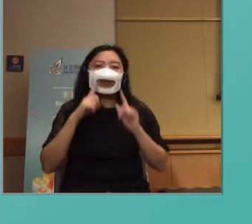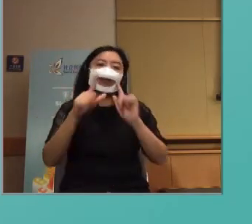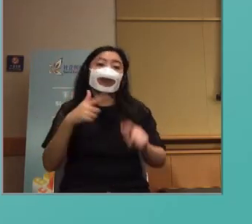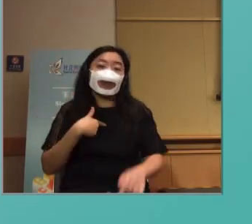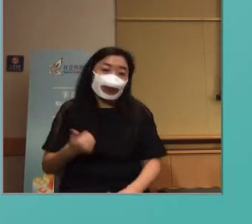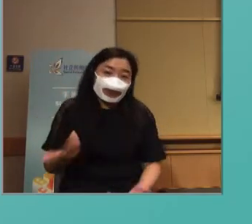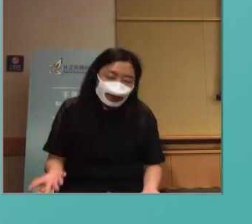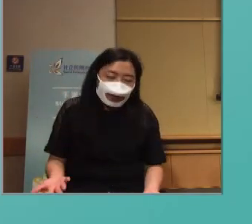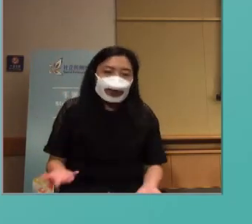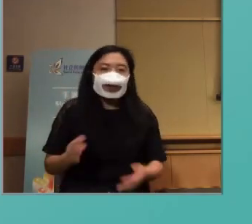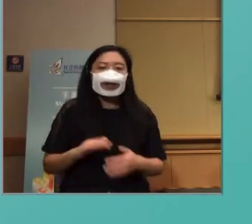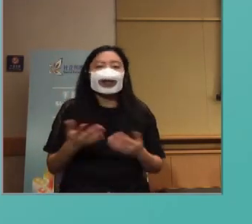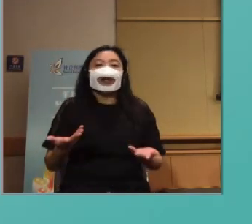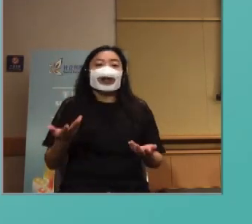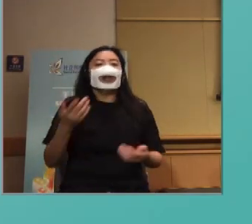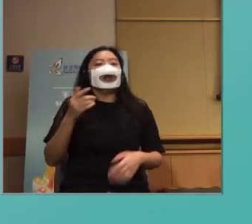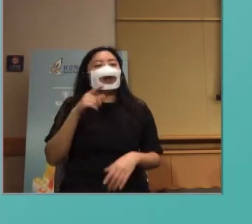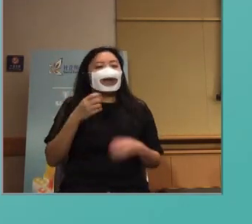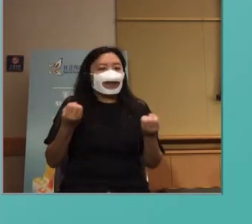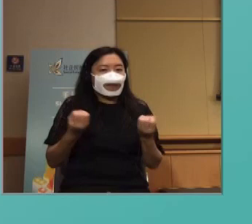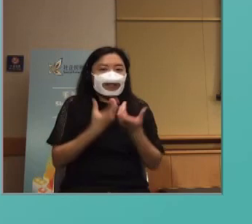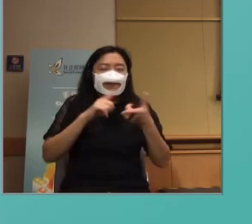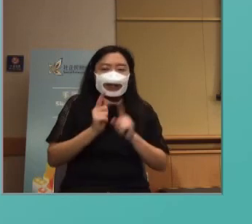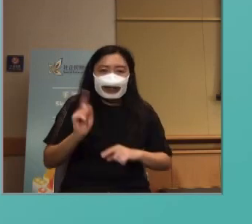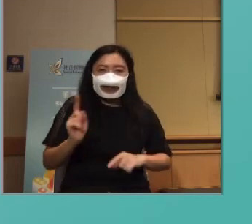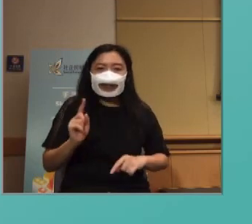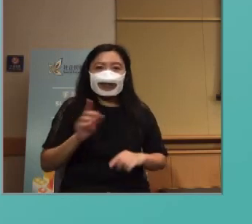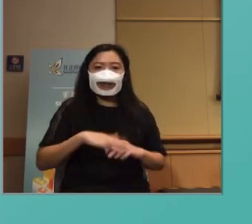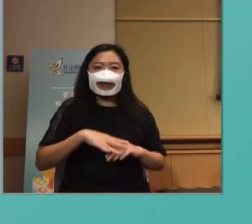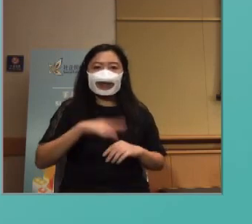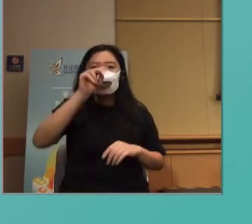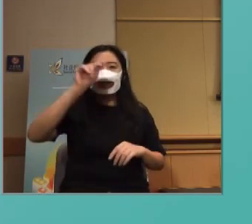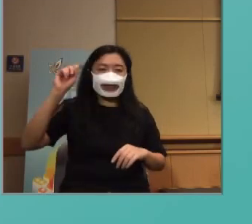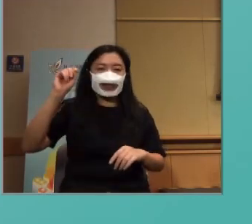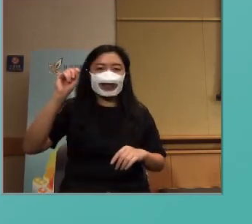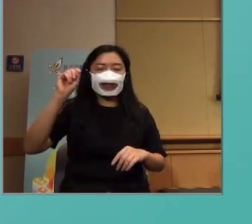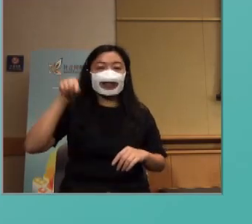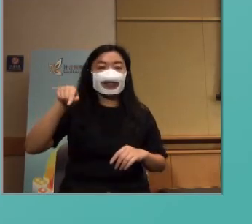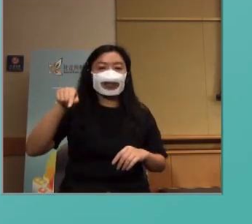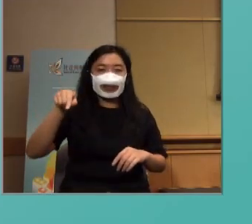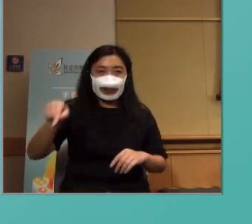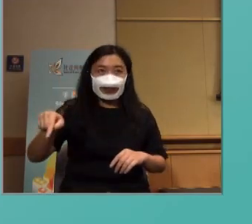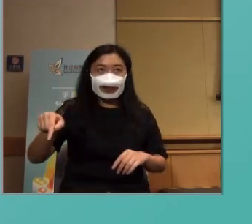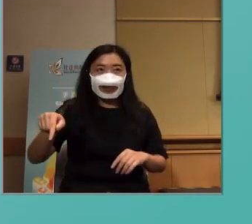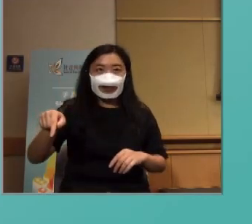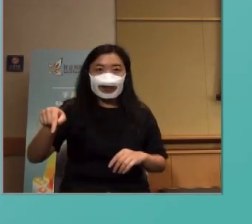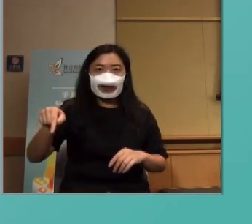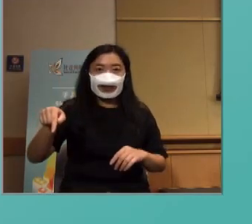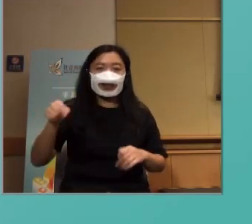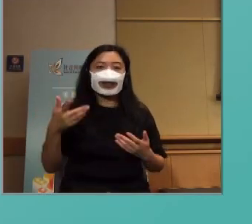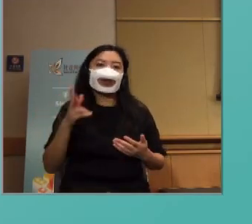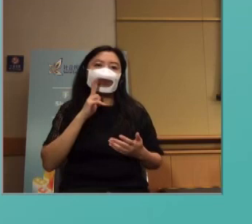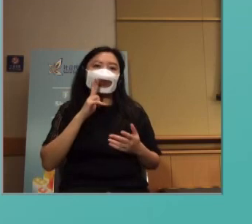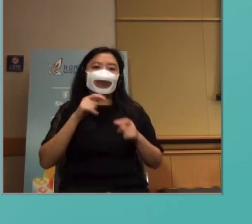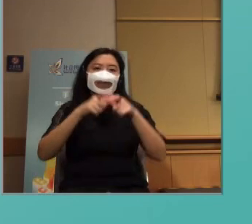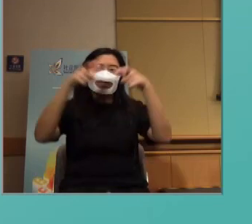happen are NFT as a part of the blockchain, which is the Internet